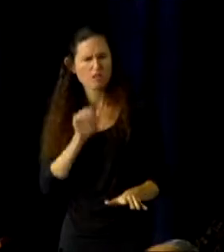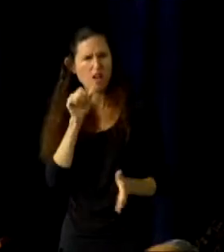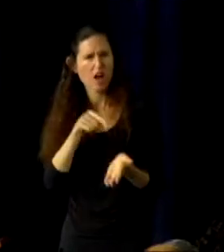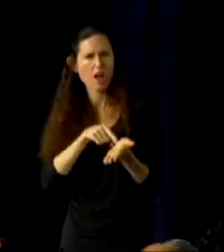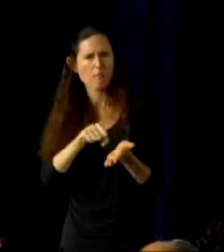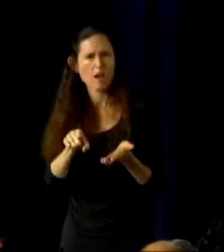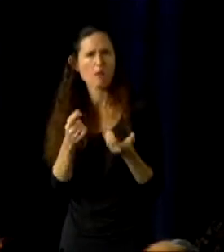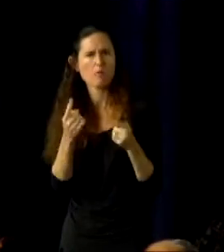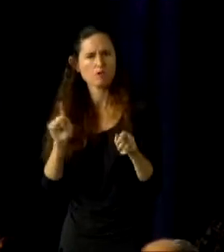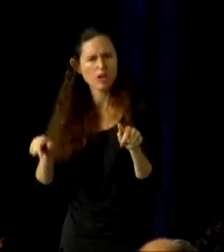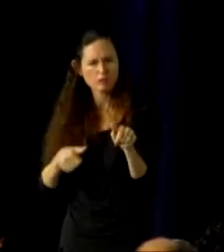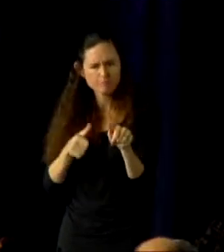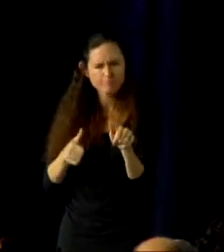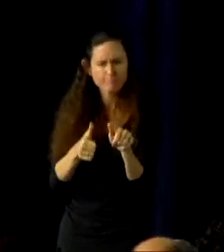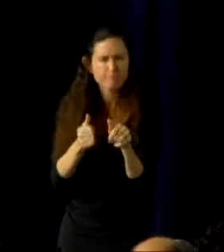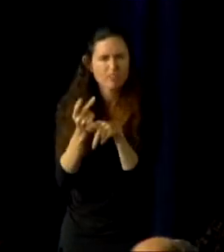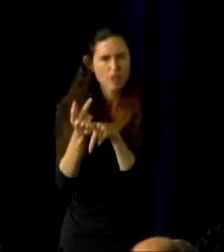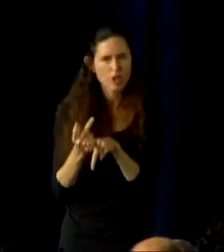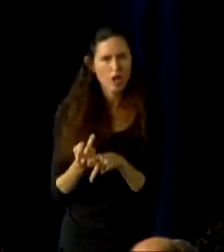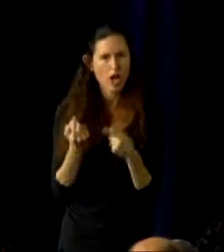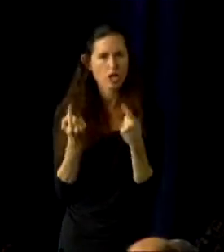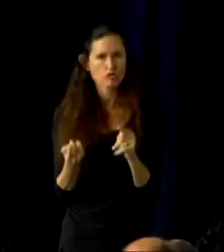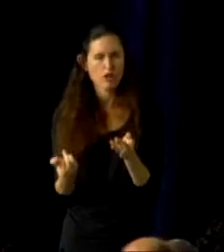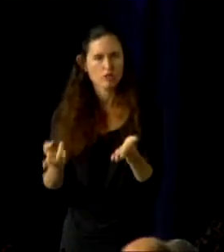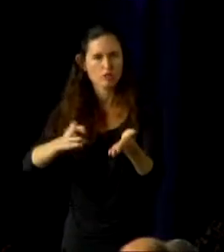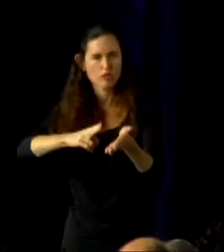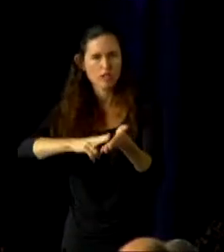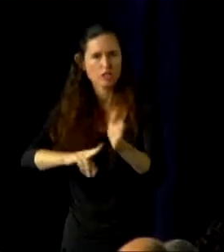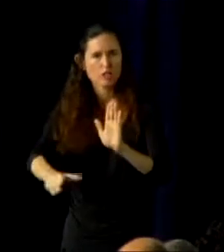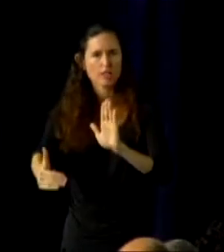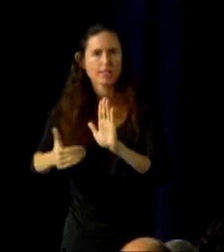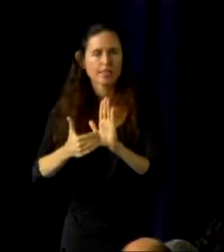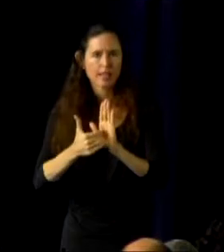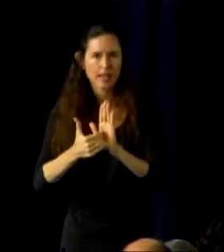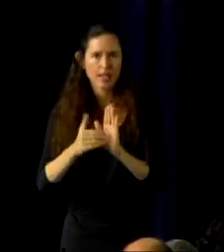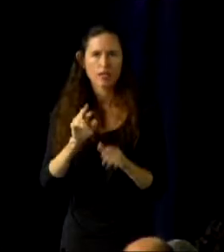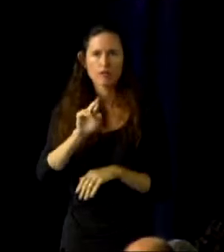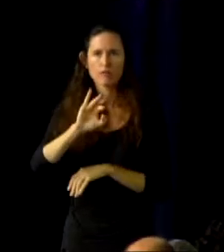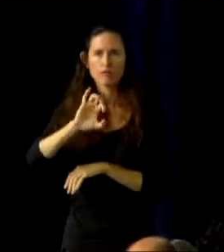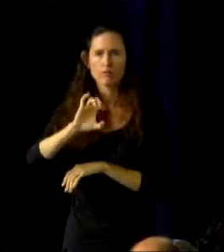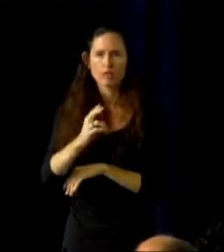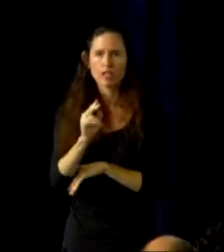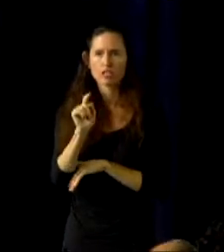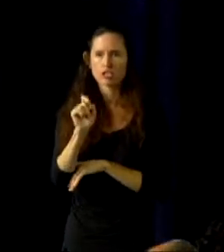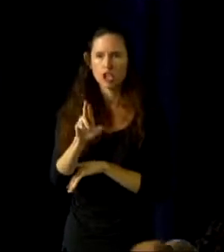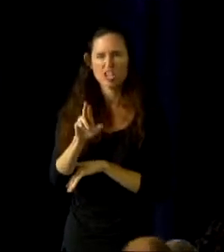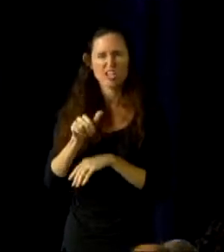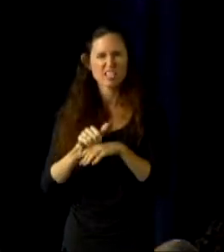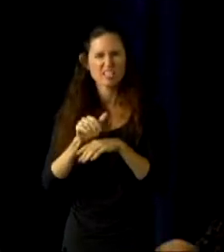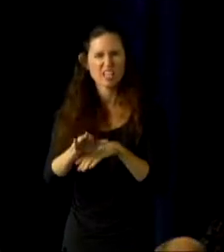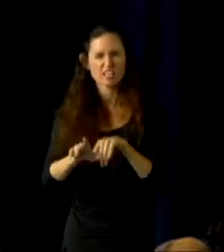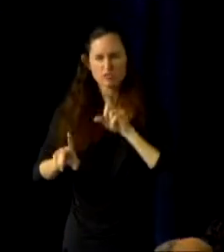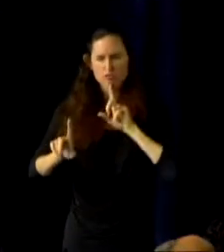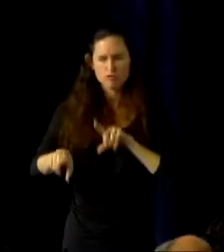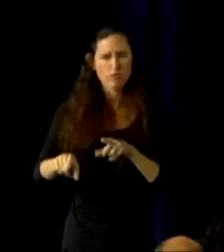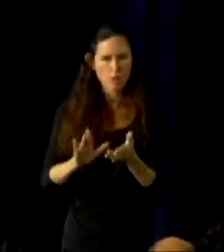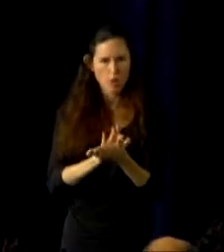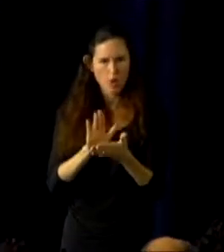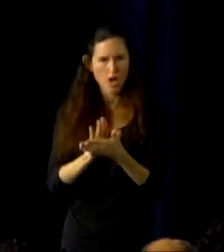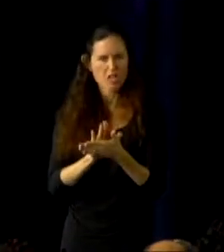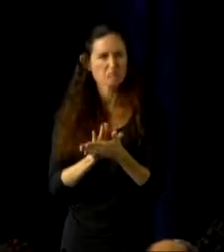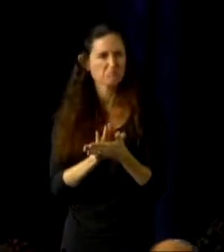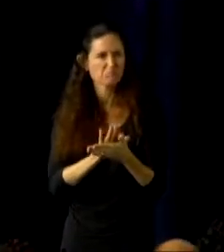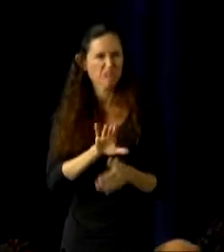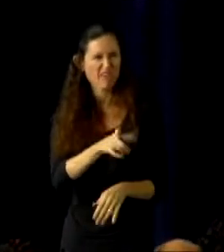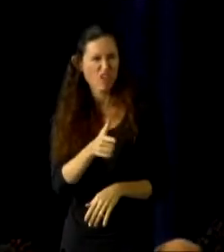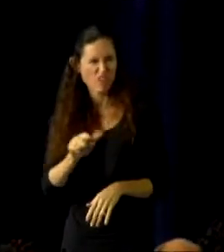and do what we can to see if we can get those folks back enrolled. But Rich Turner sends us a report every other day, and we see that the enrollment growth is